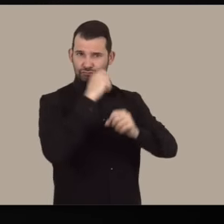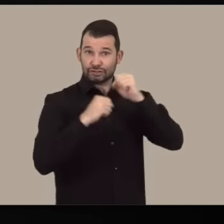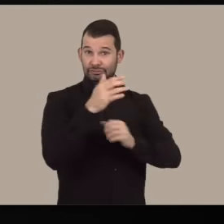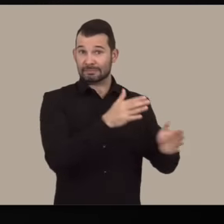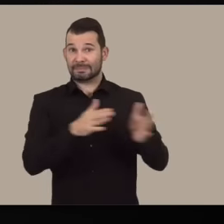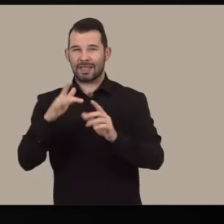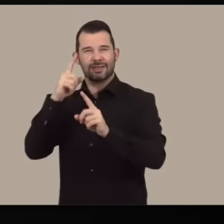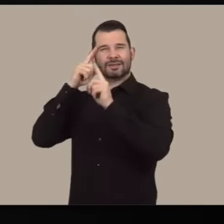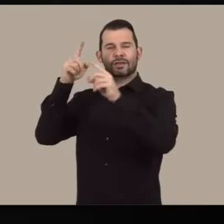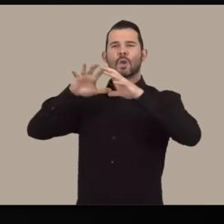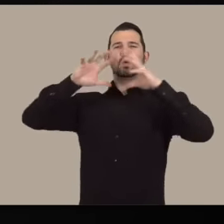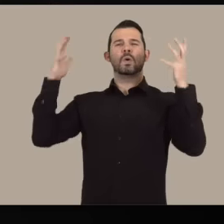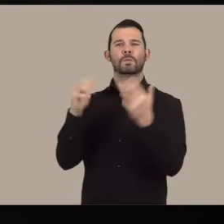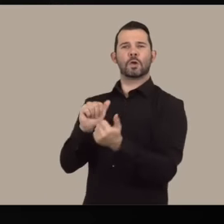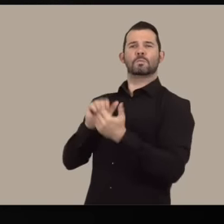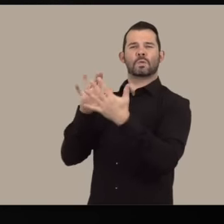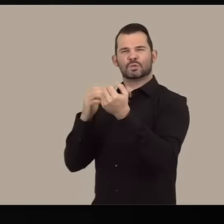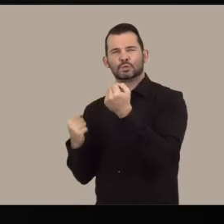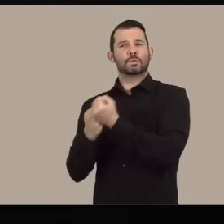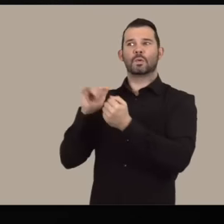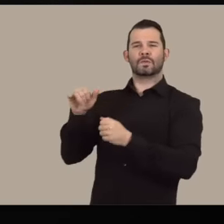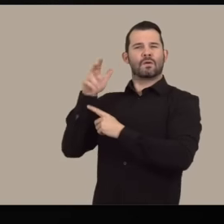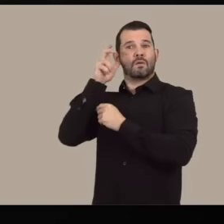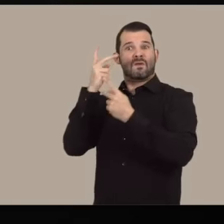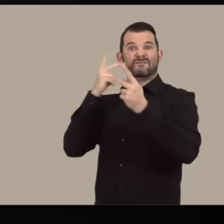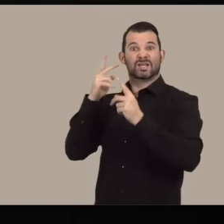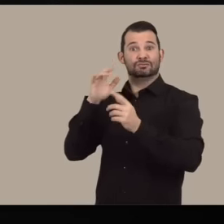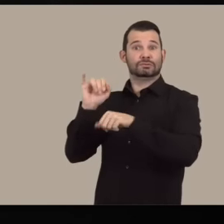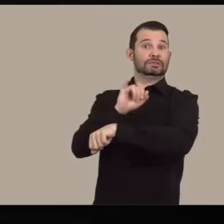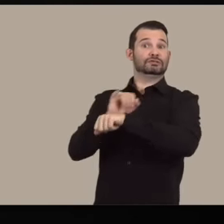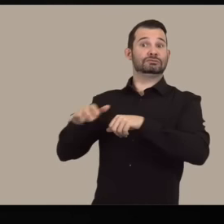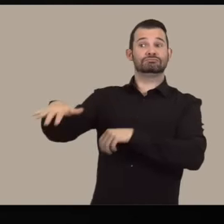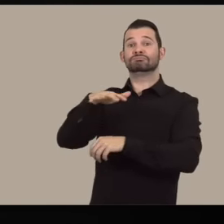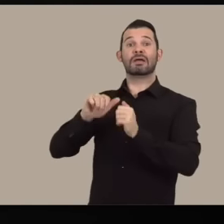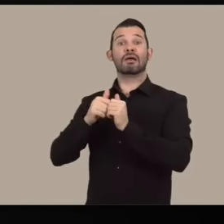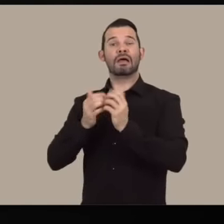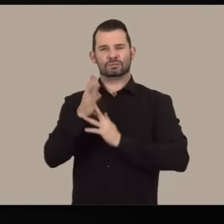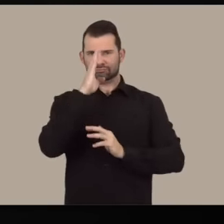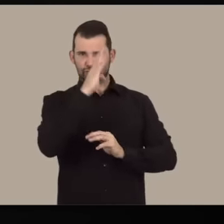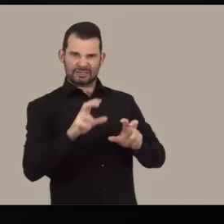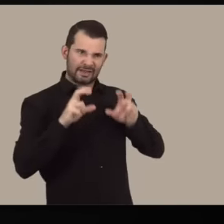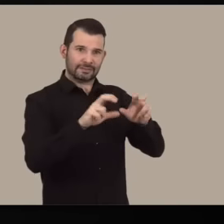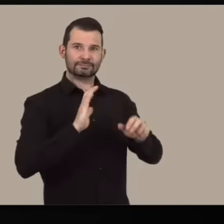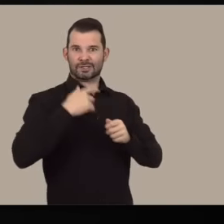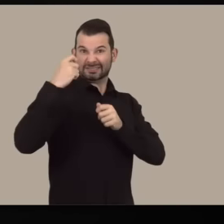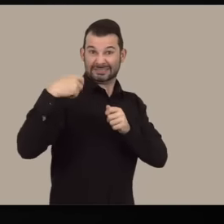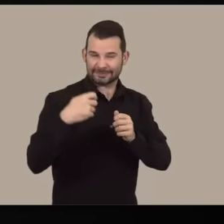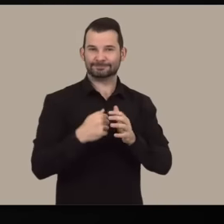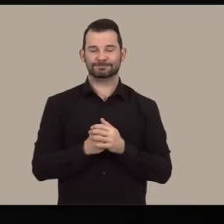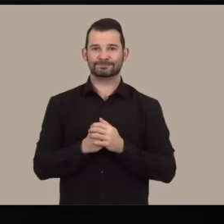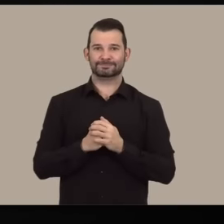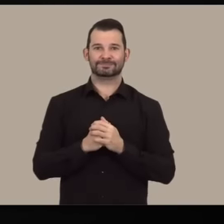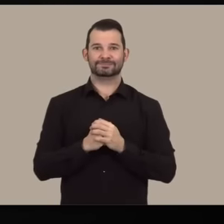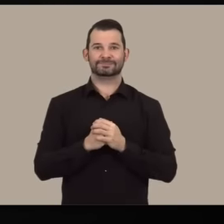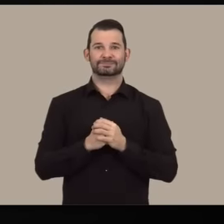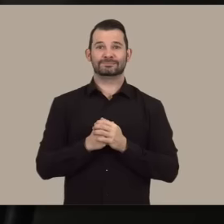plan that aims for a global approach to support the audiovisual industry through direct investment in our